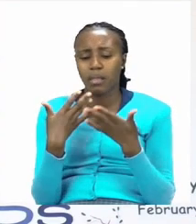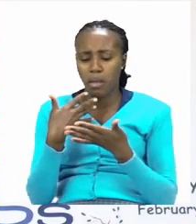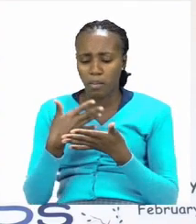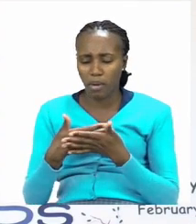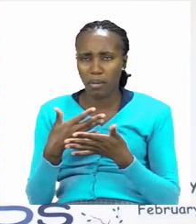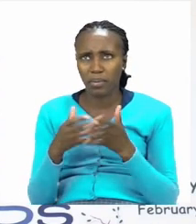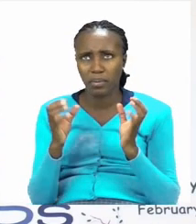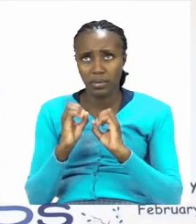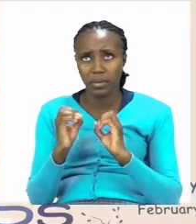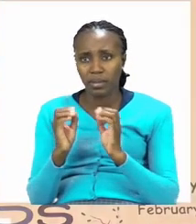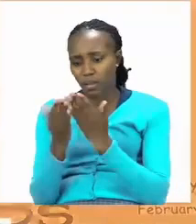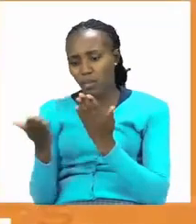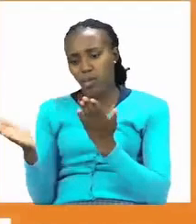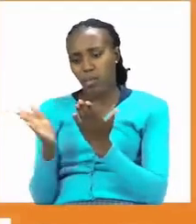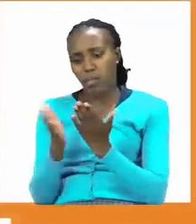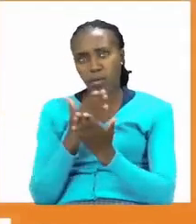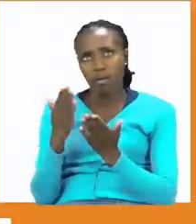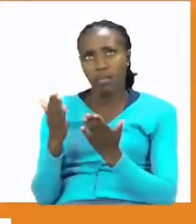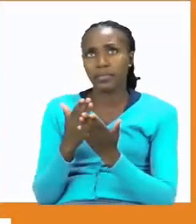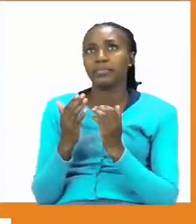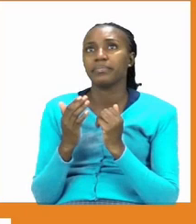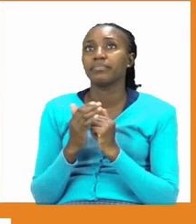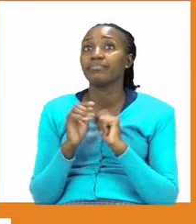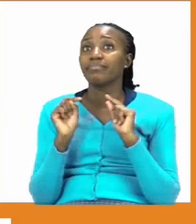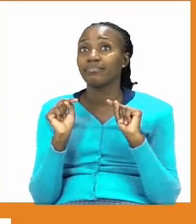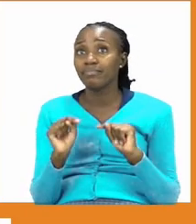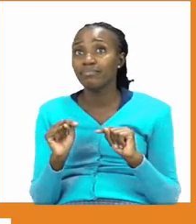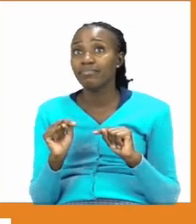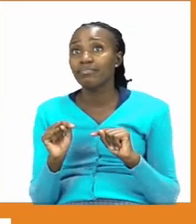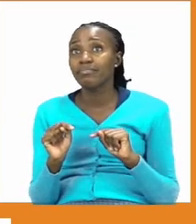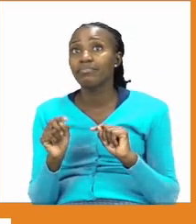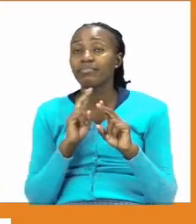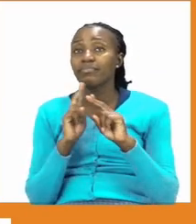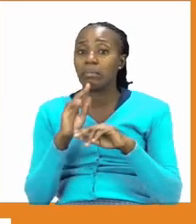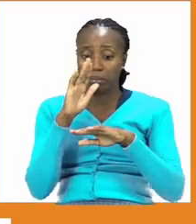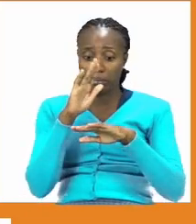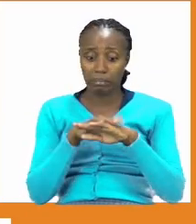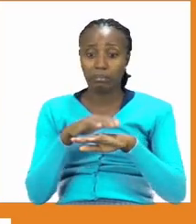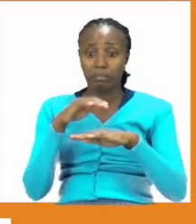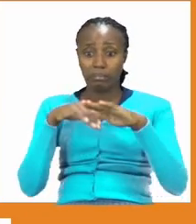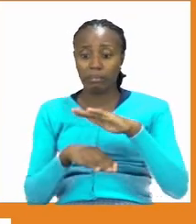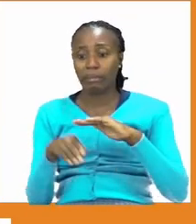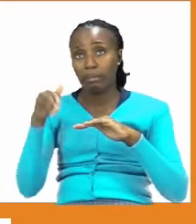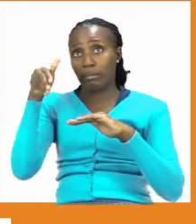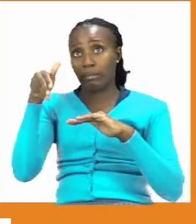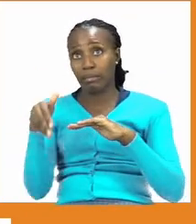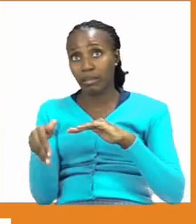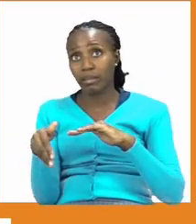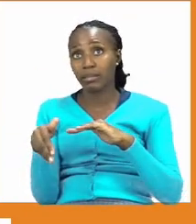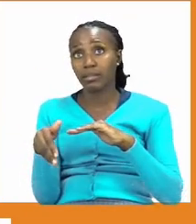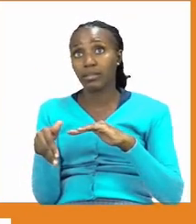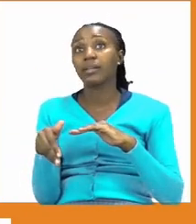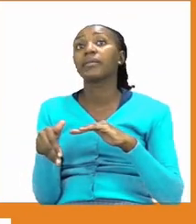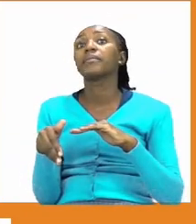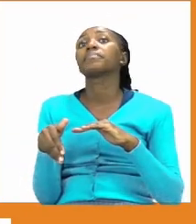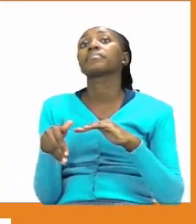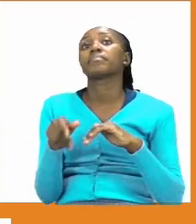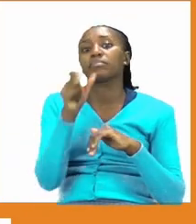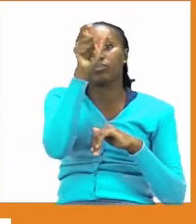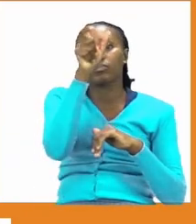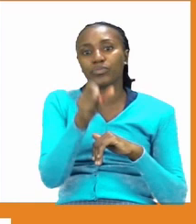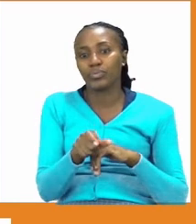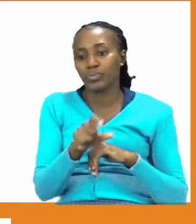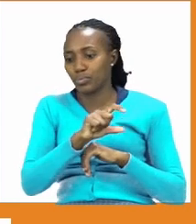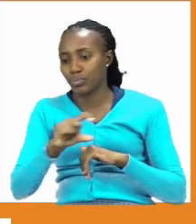before you touch anything else. For today's lesson, we'll be doing prepositions and